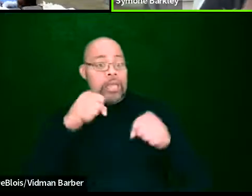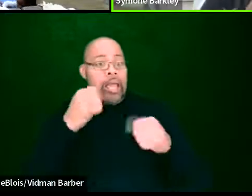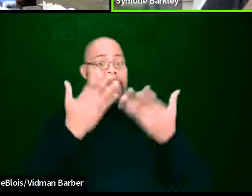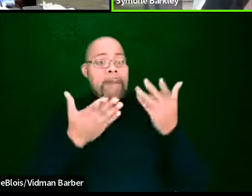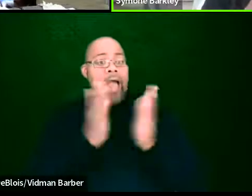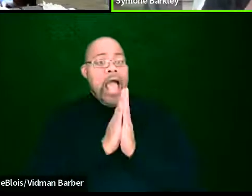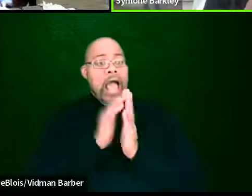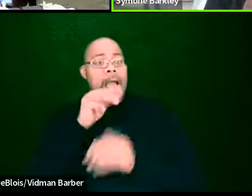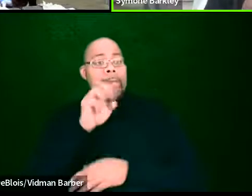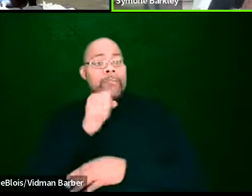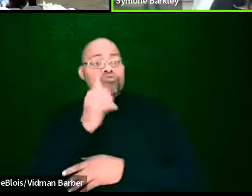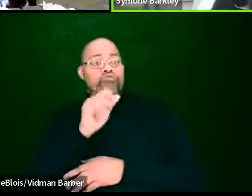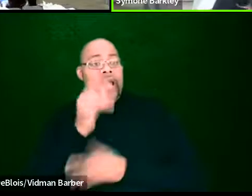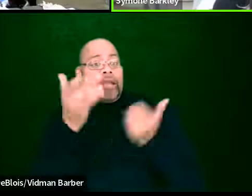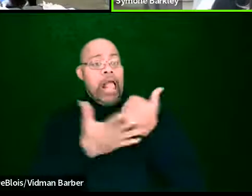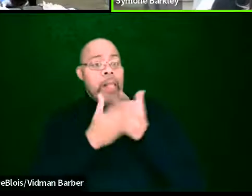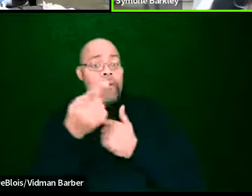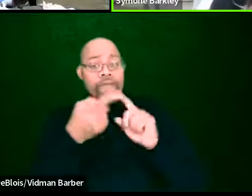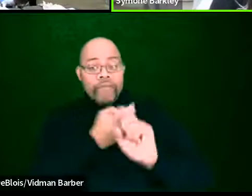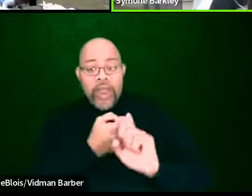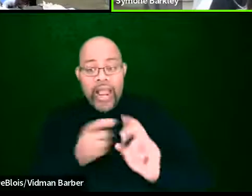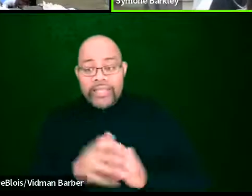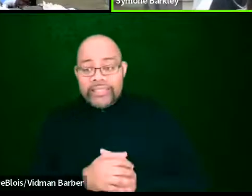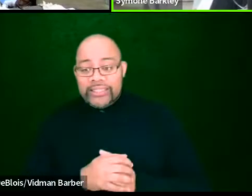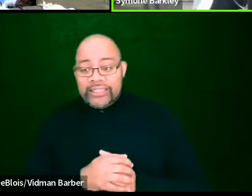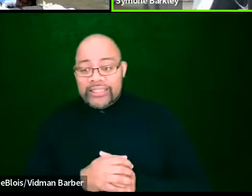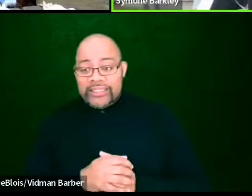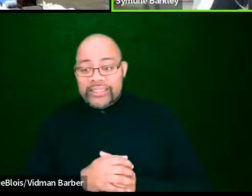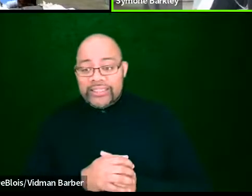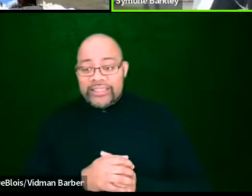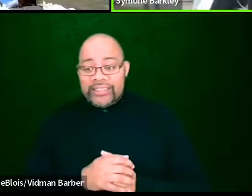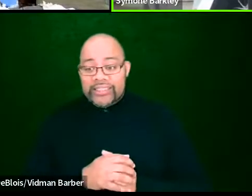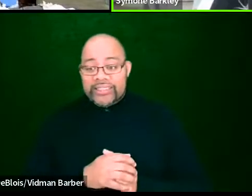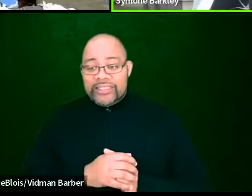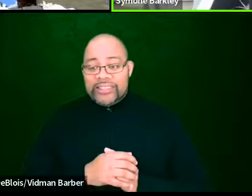Miss Grant if you could help one of your friends.